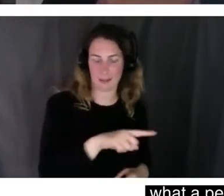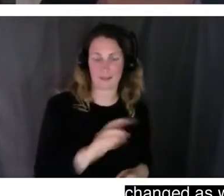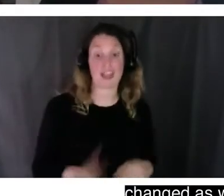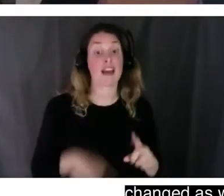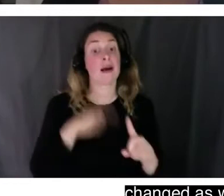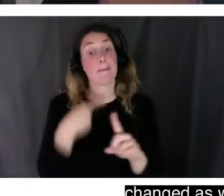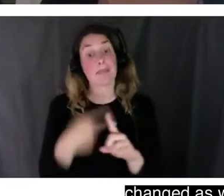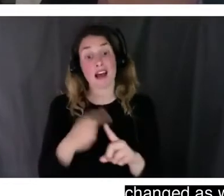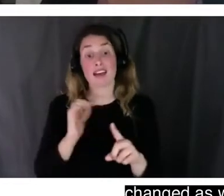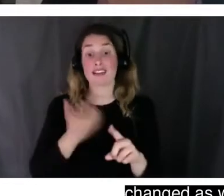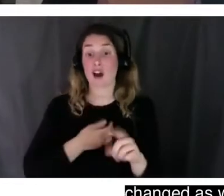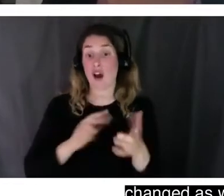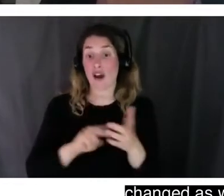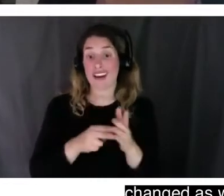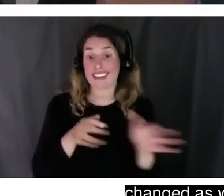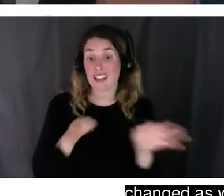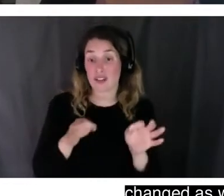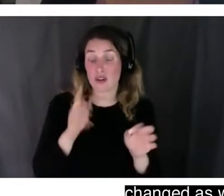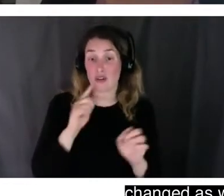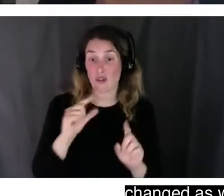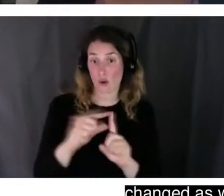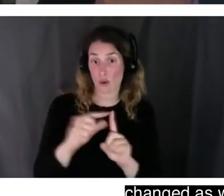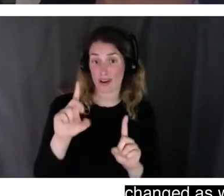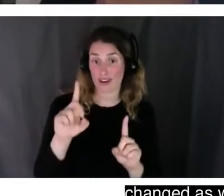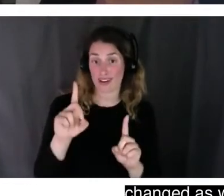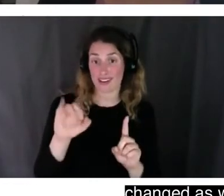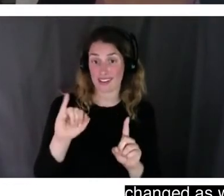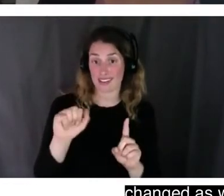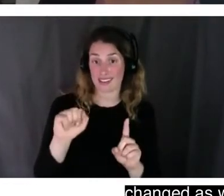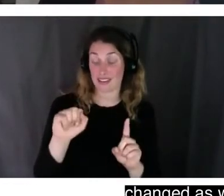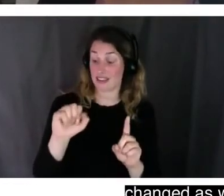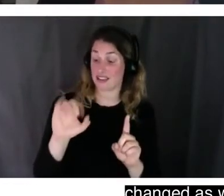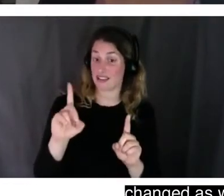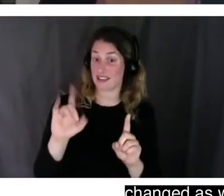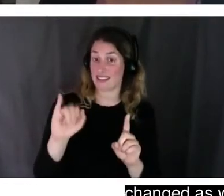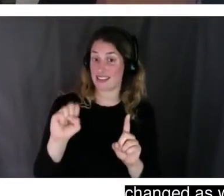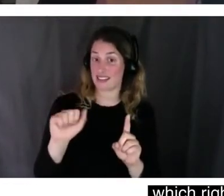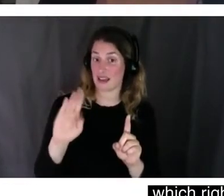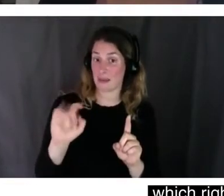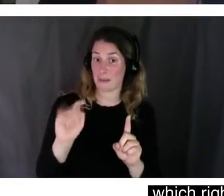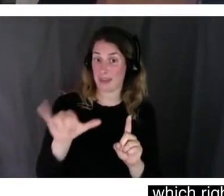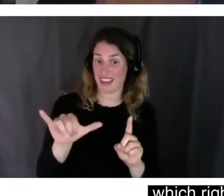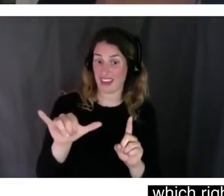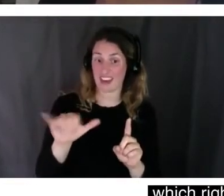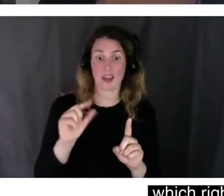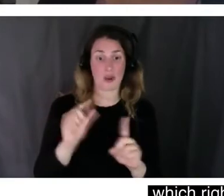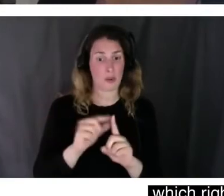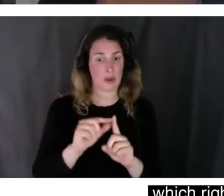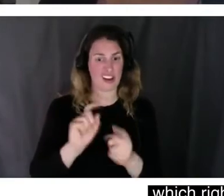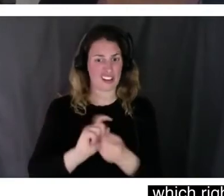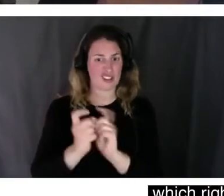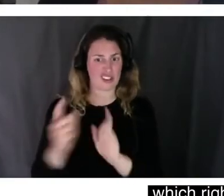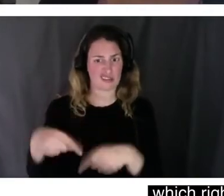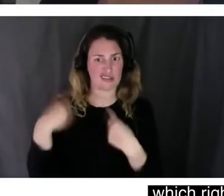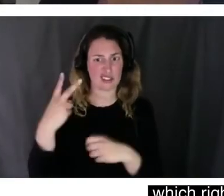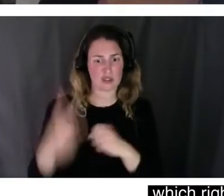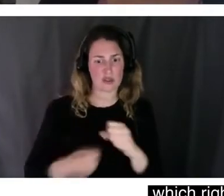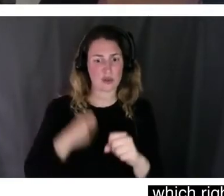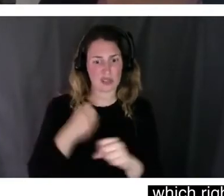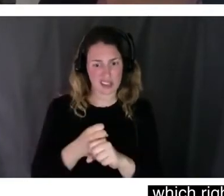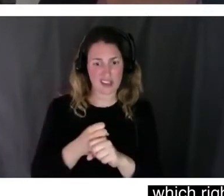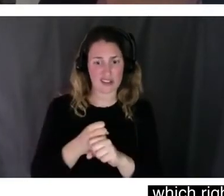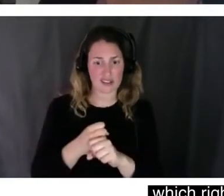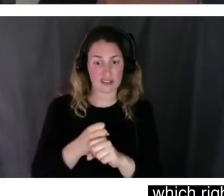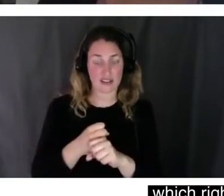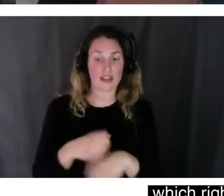disability has actually changed as well in the last 2 years, which rightfully so